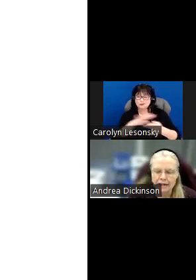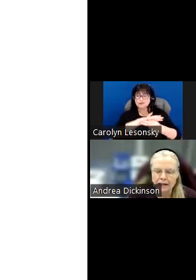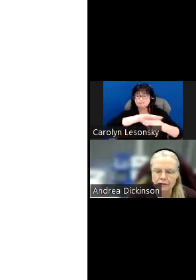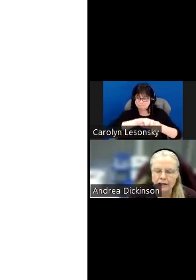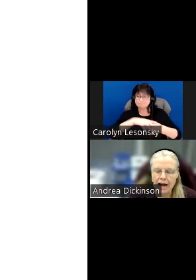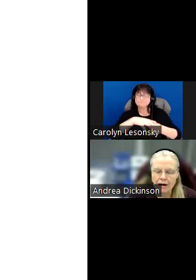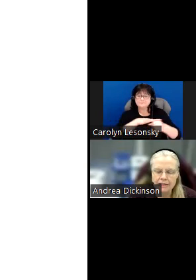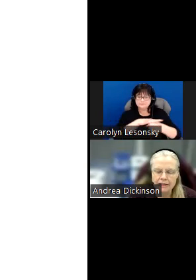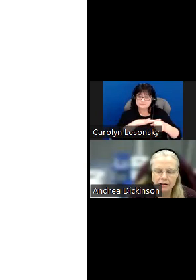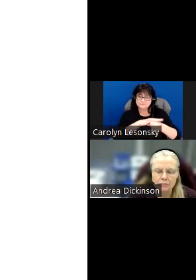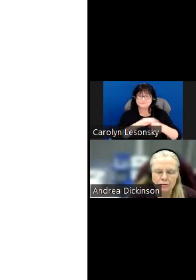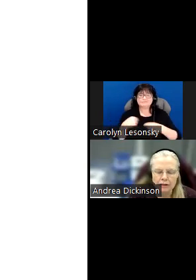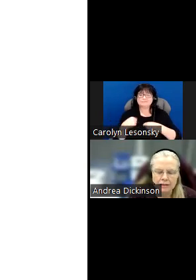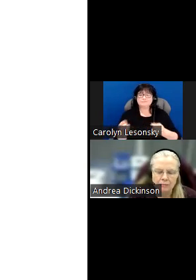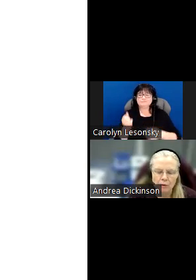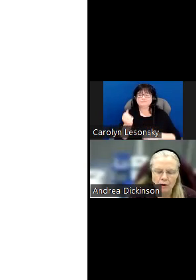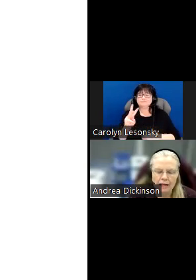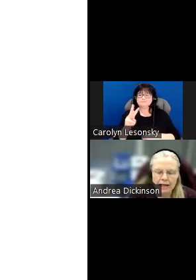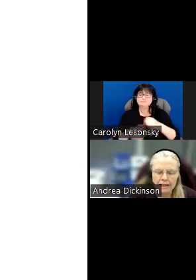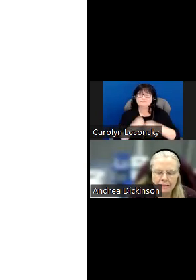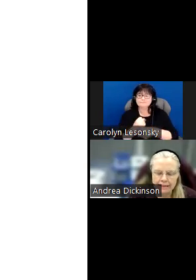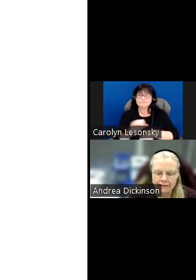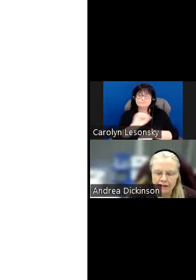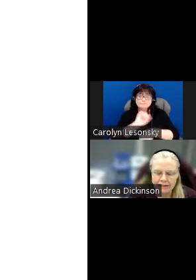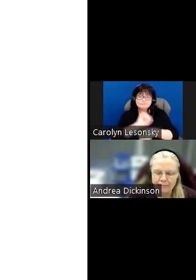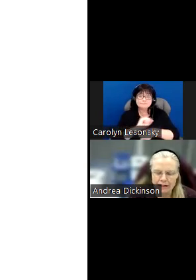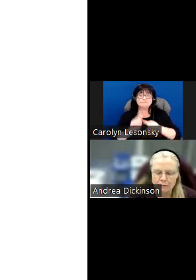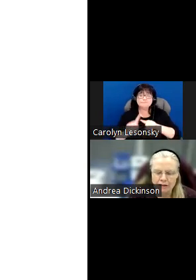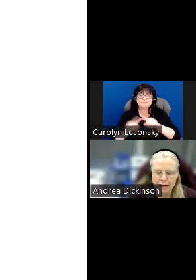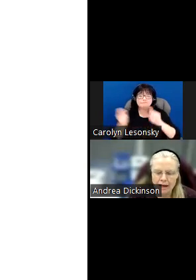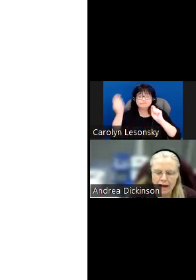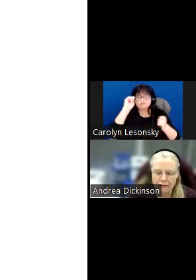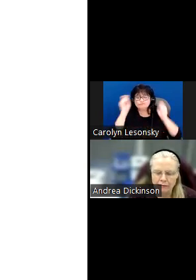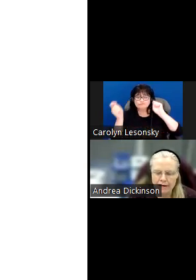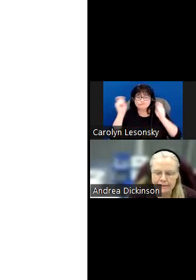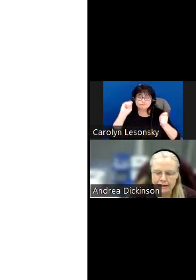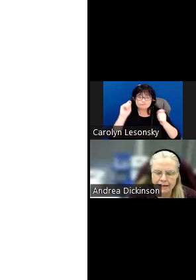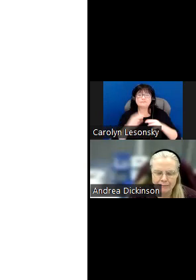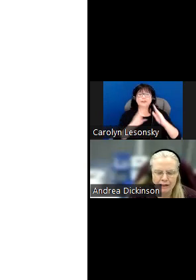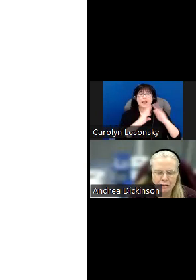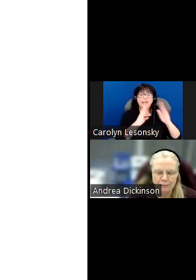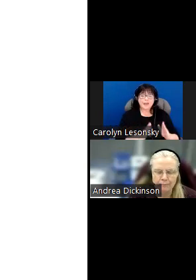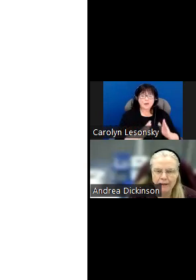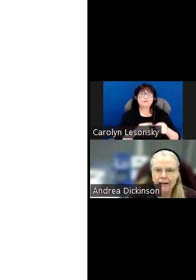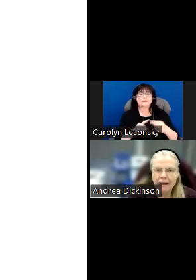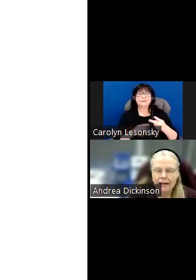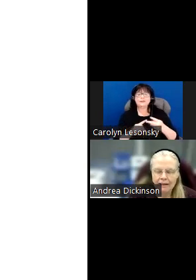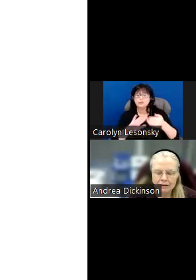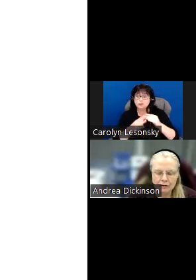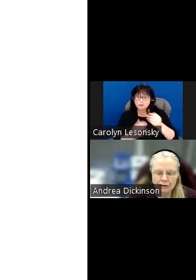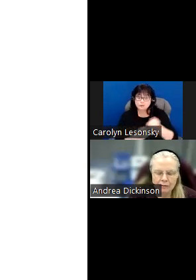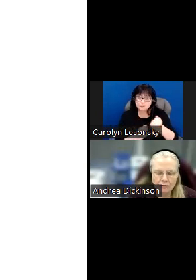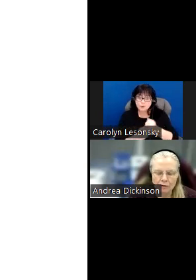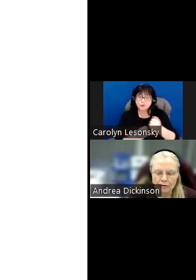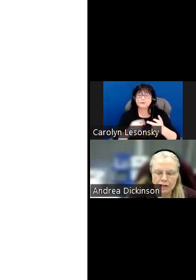roles, including housing, community support, intensive case management, and forensic case management. In